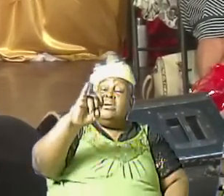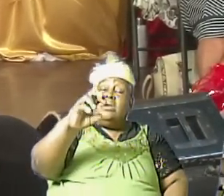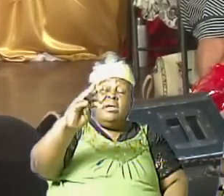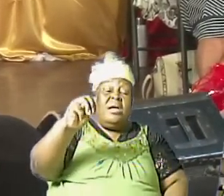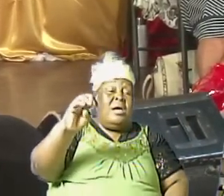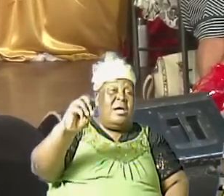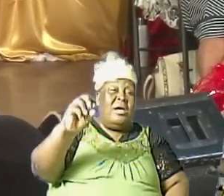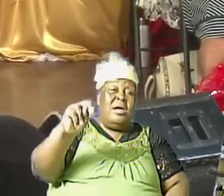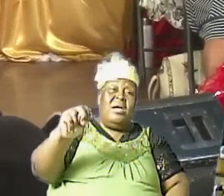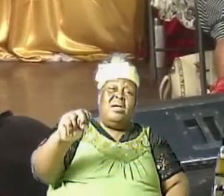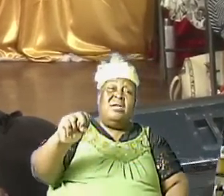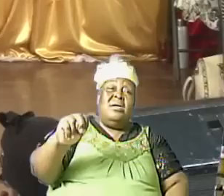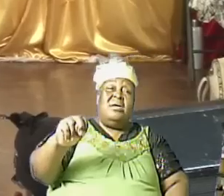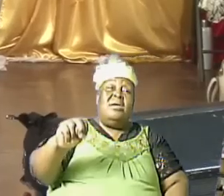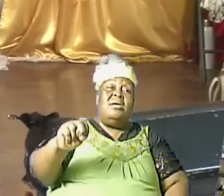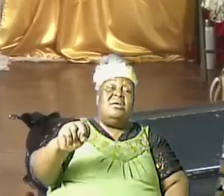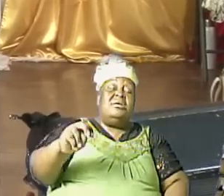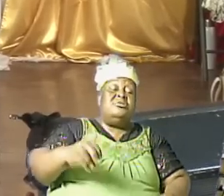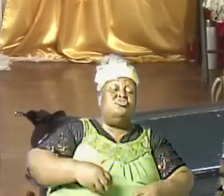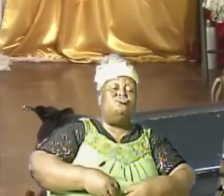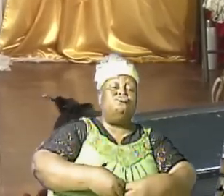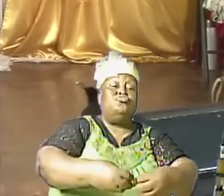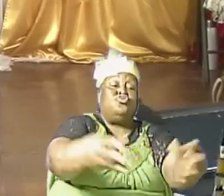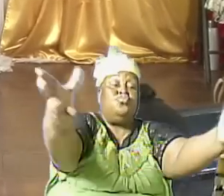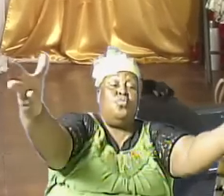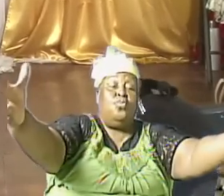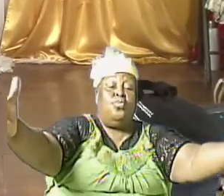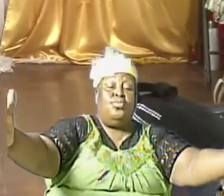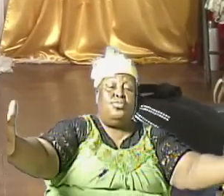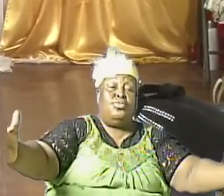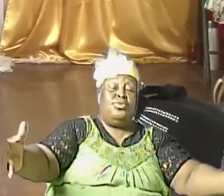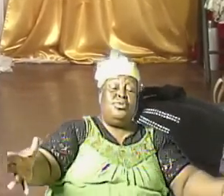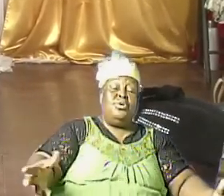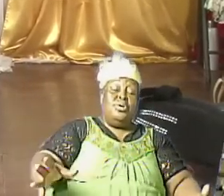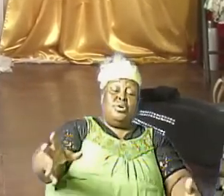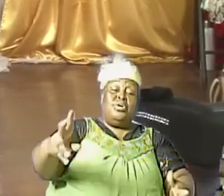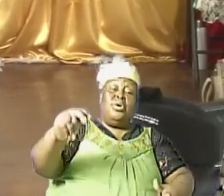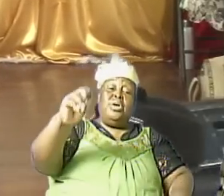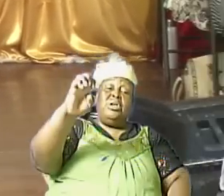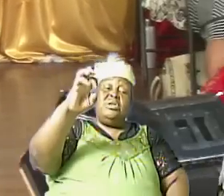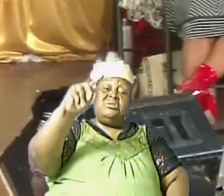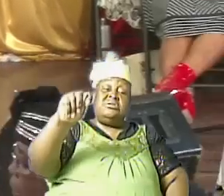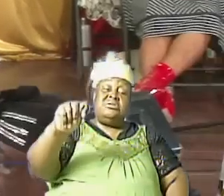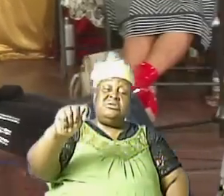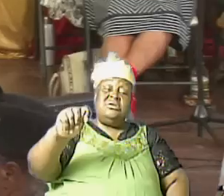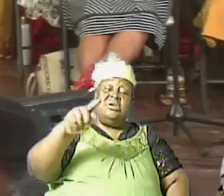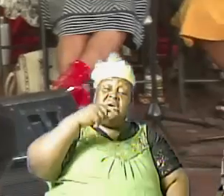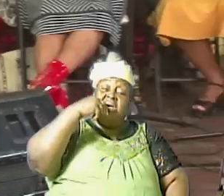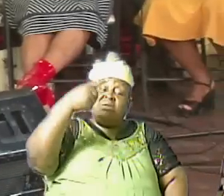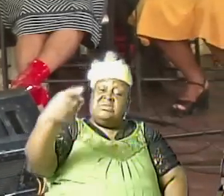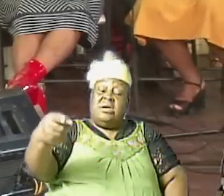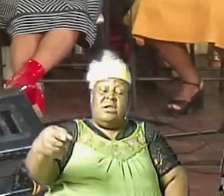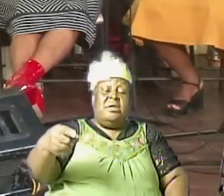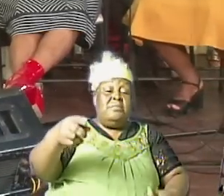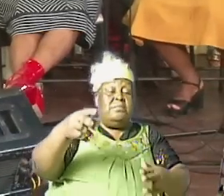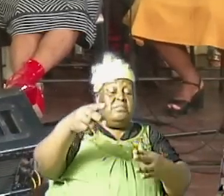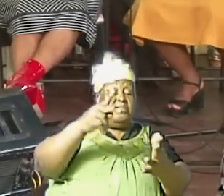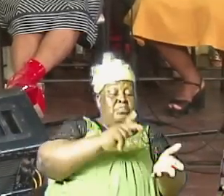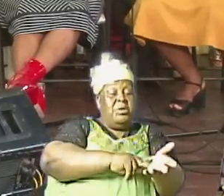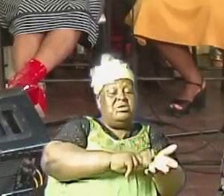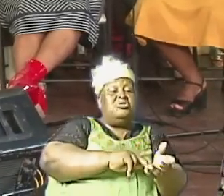name, he said, launch out into the deep. What he was telling Peter, go